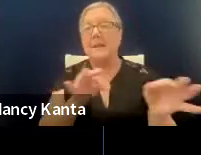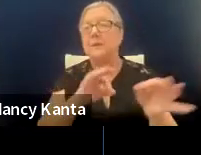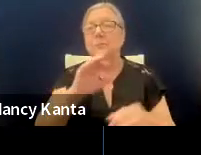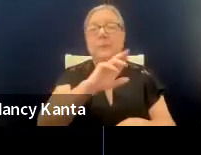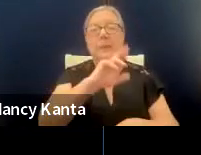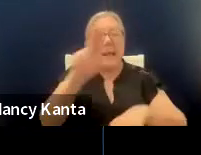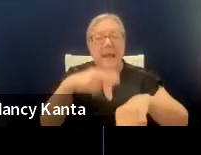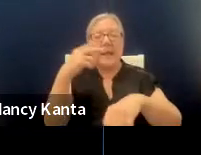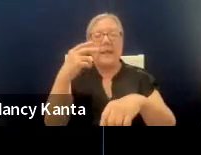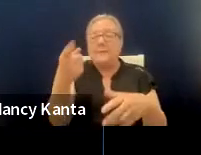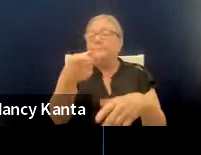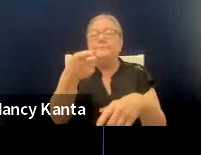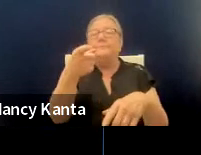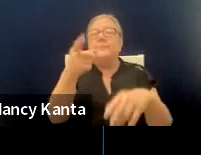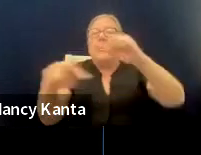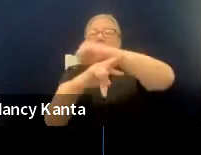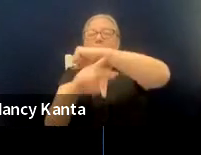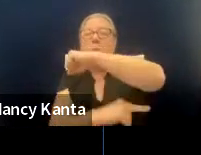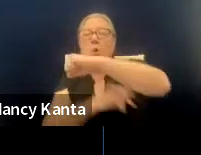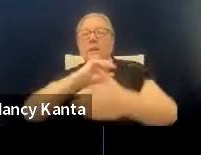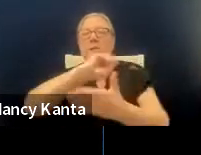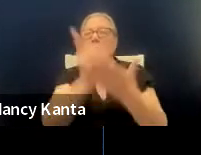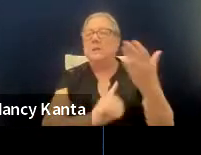bridge design should look like.